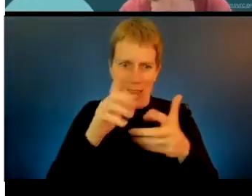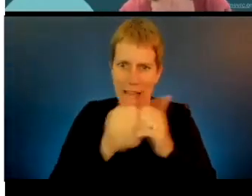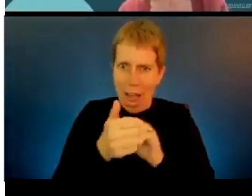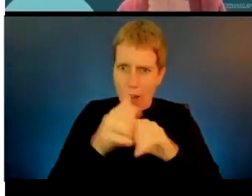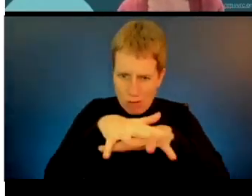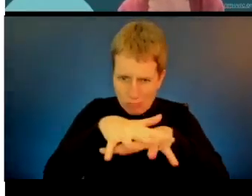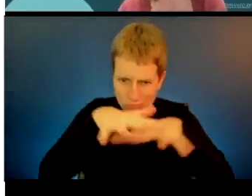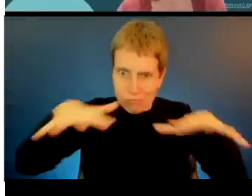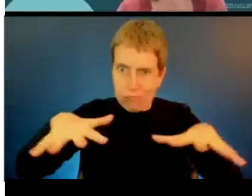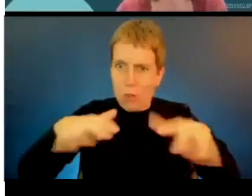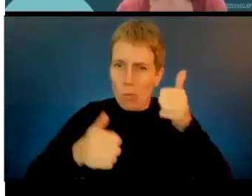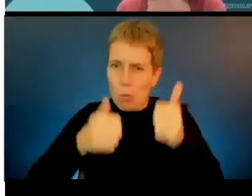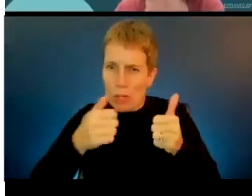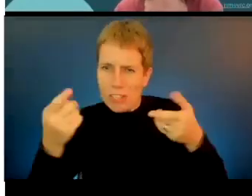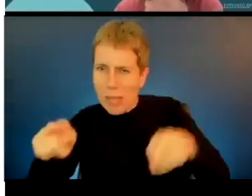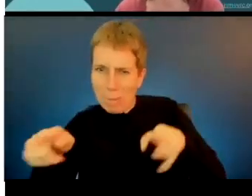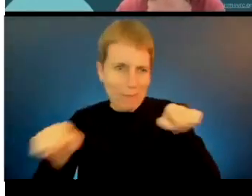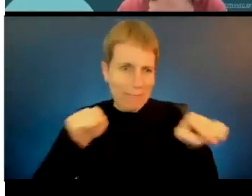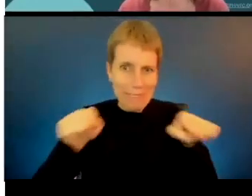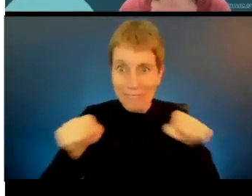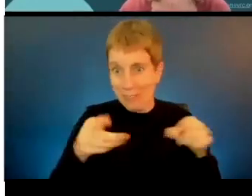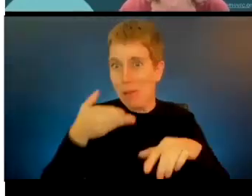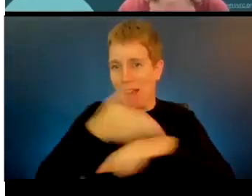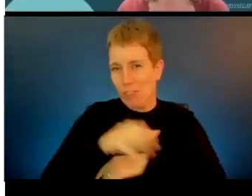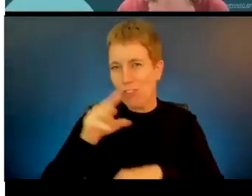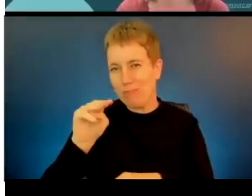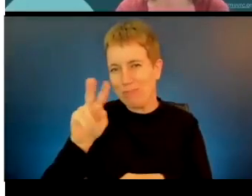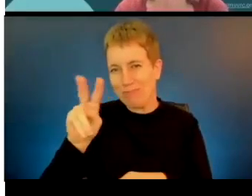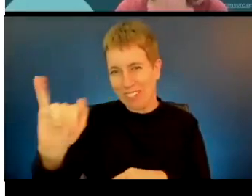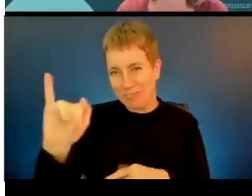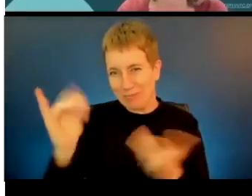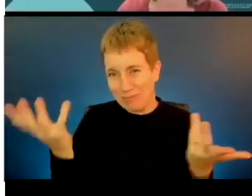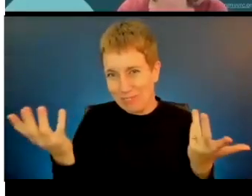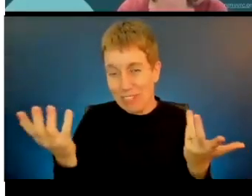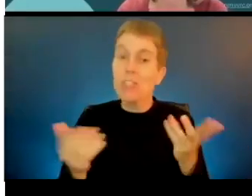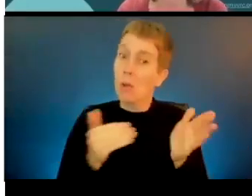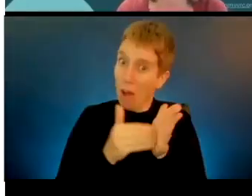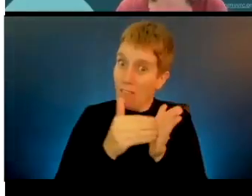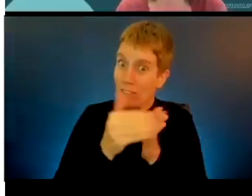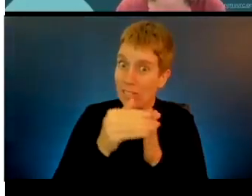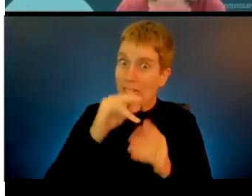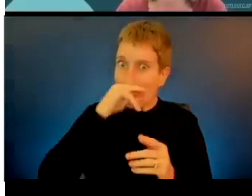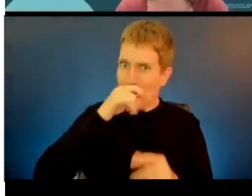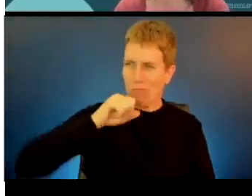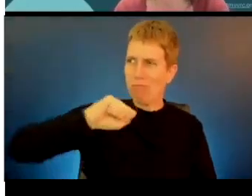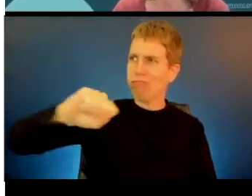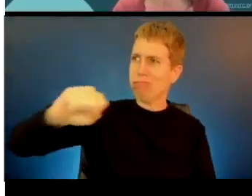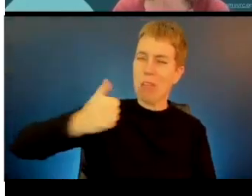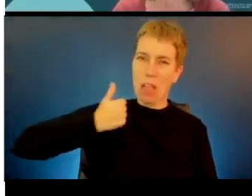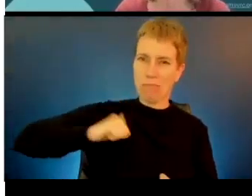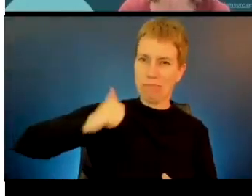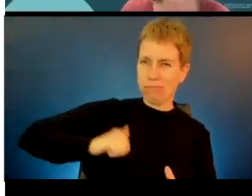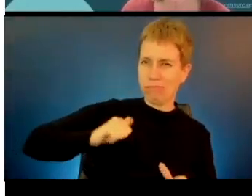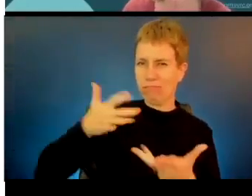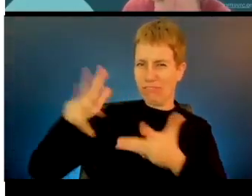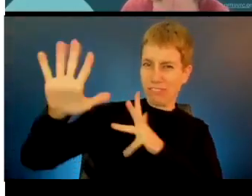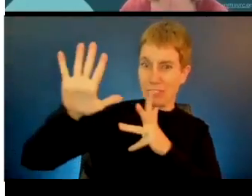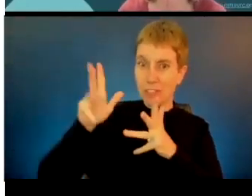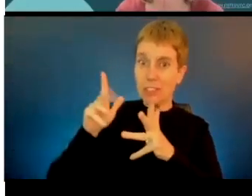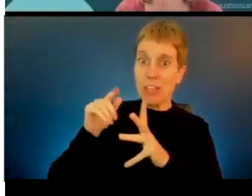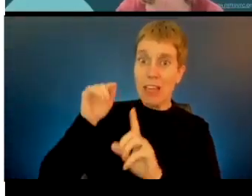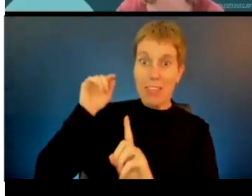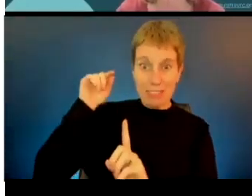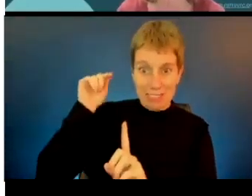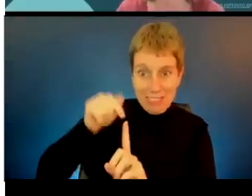people may kind of mislabel a child who's engaging in those kinds of oppositional behaviors when in fact, that's the way they are dealing with